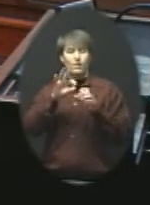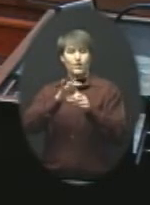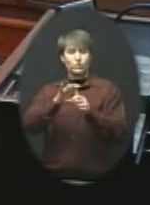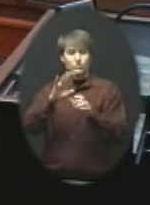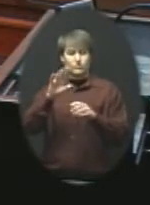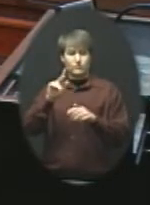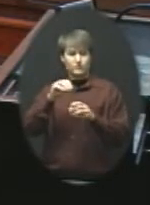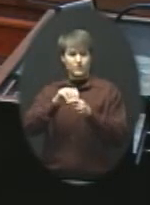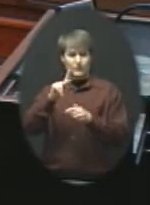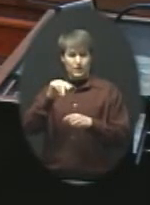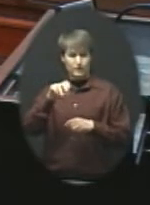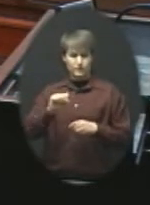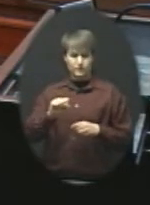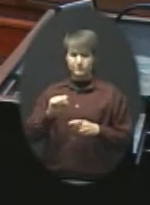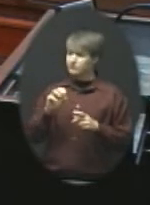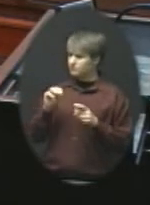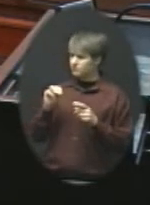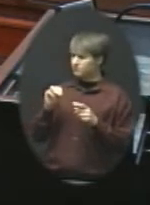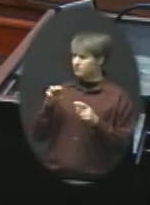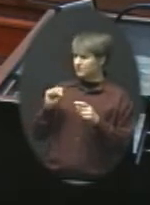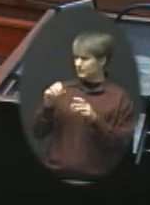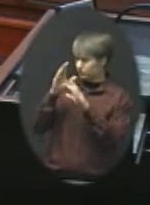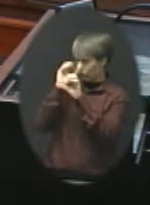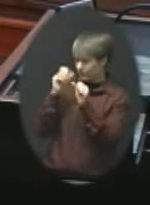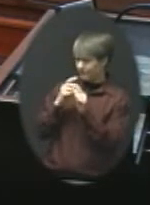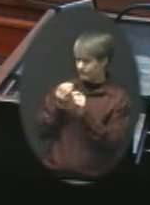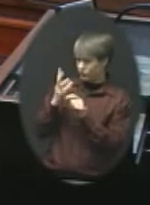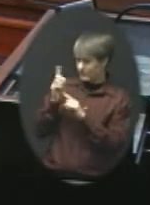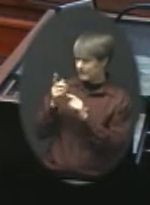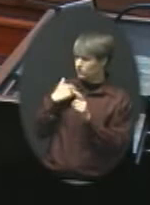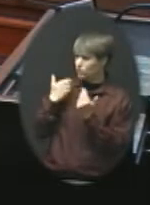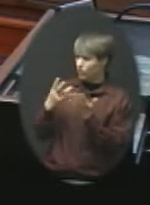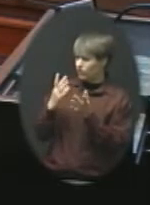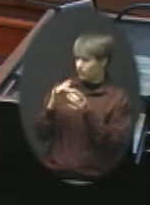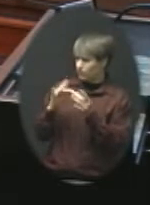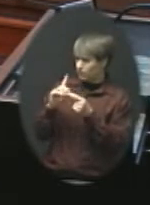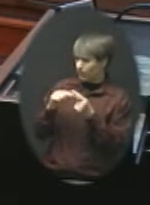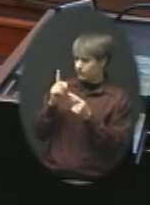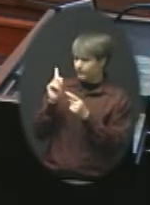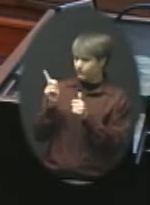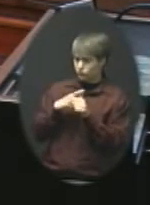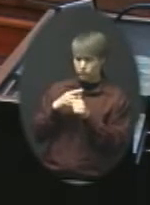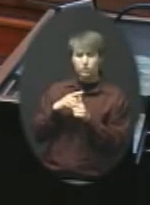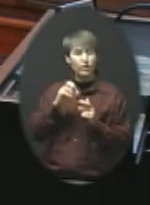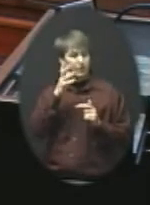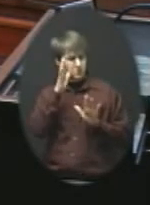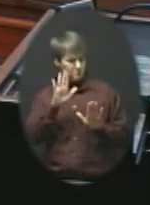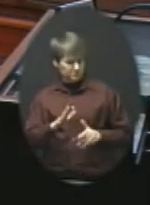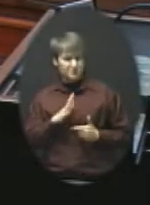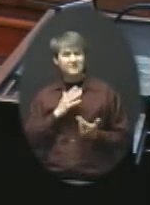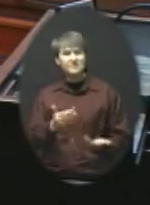Well, Ms. President, I'd like to just take a couple minutes to talk to this first off. I think that'd be terrific. Wonderful.